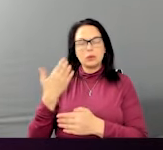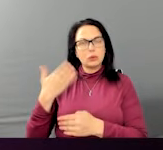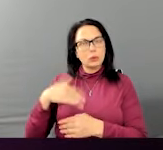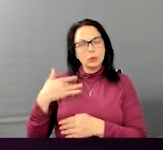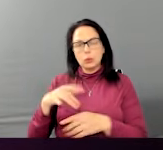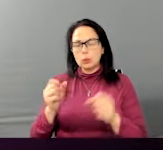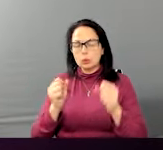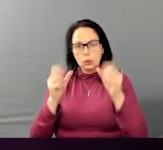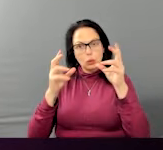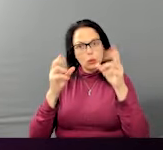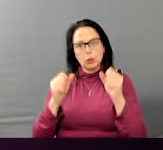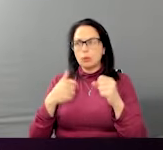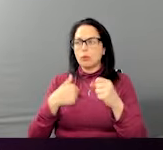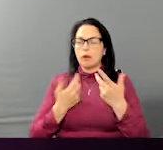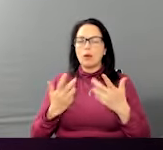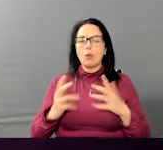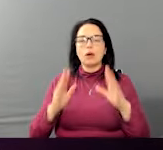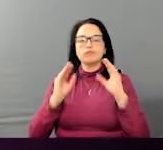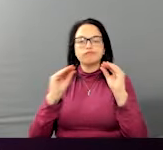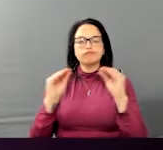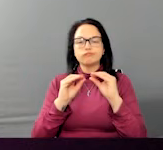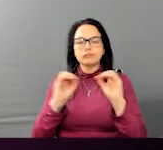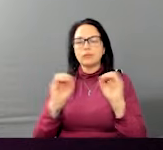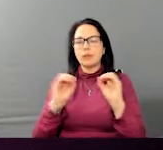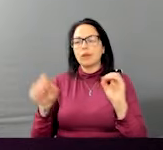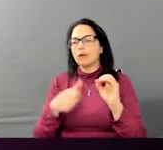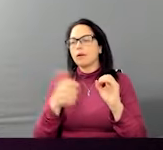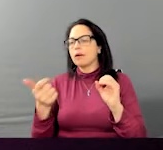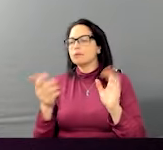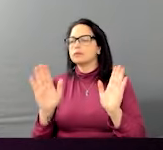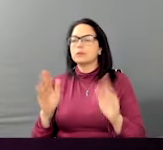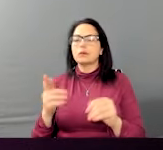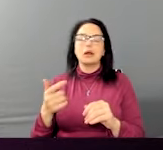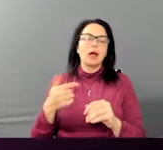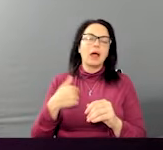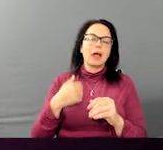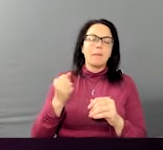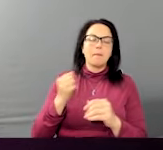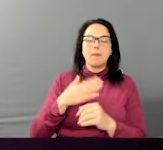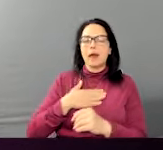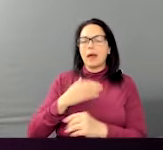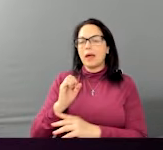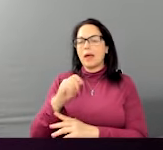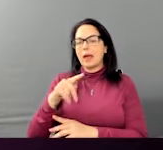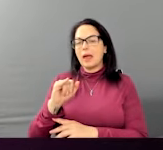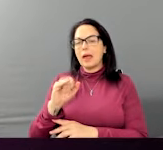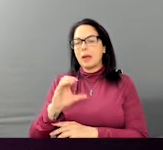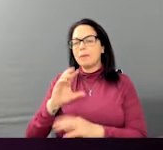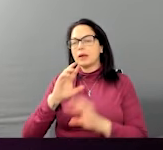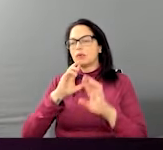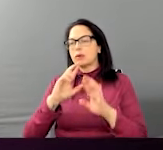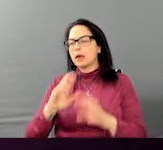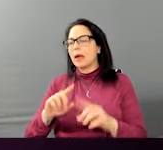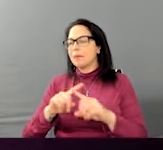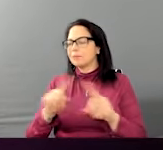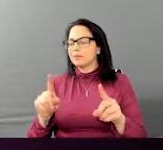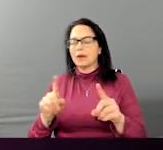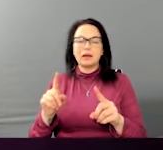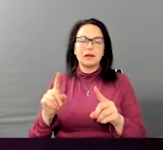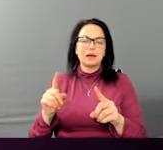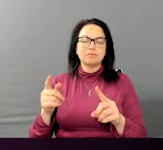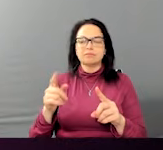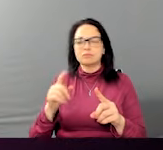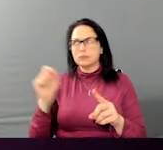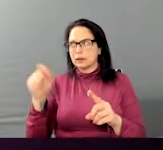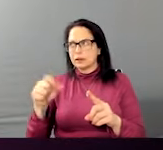want to teach anything else. I was like, I have my testing JavaScript, I got my Epic React, and at some point I need to get those things